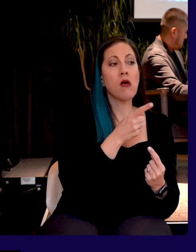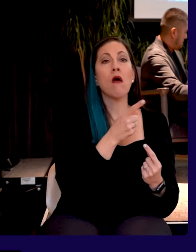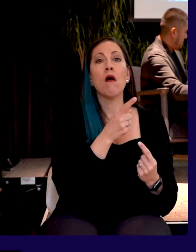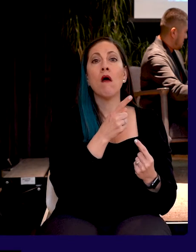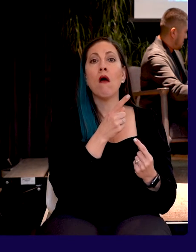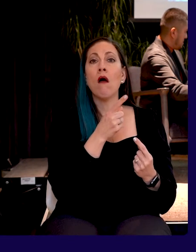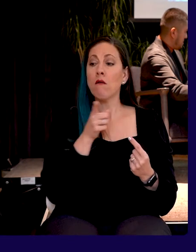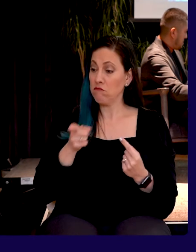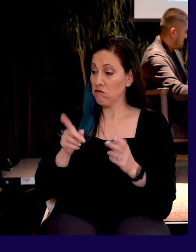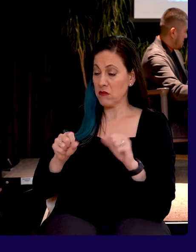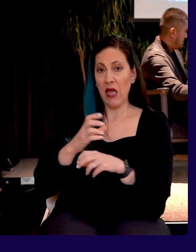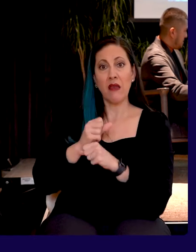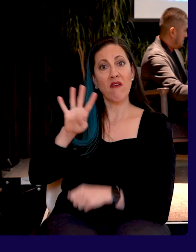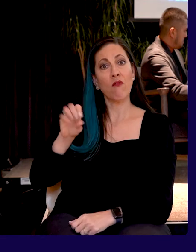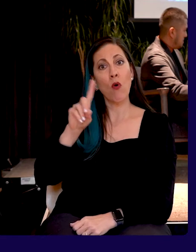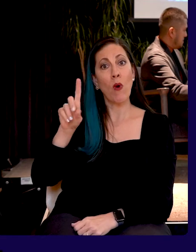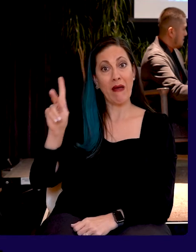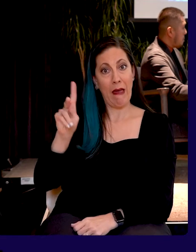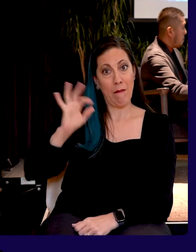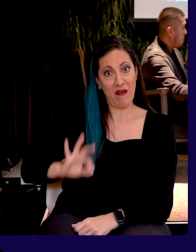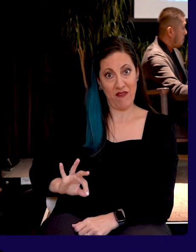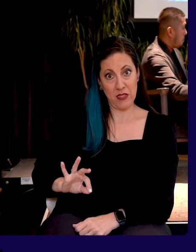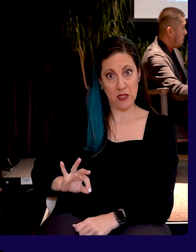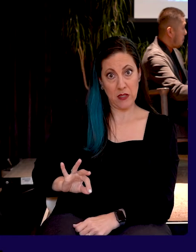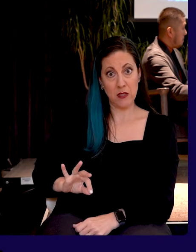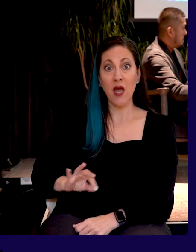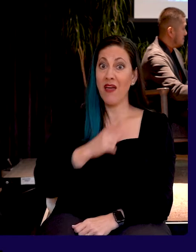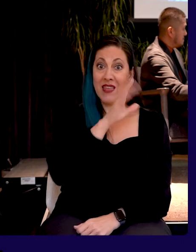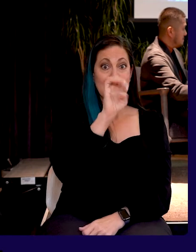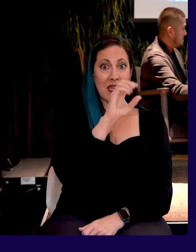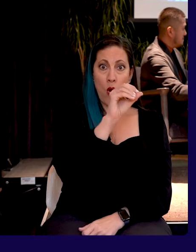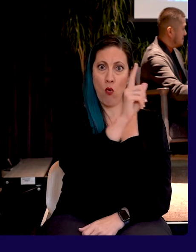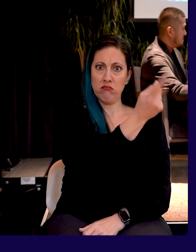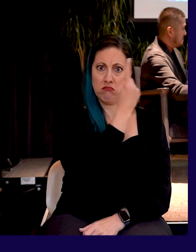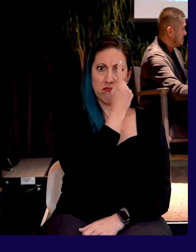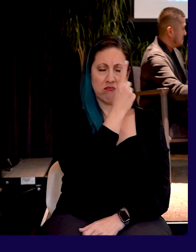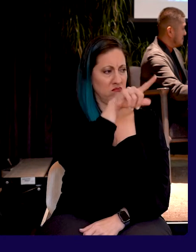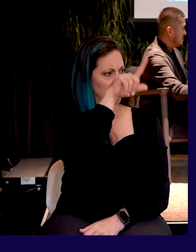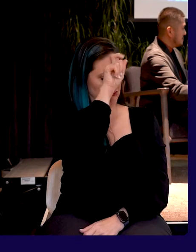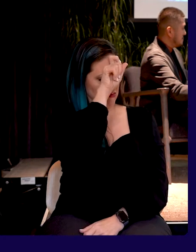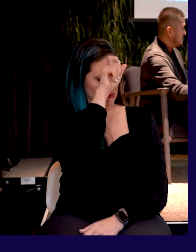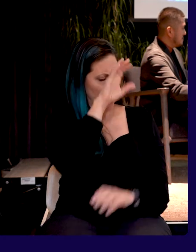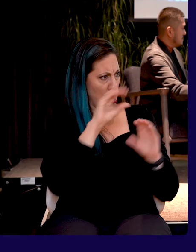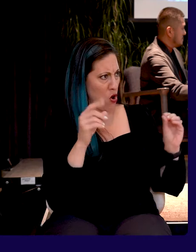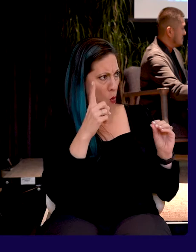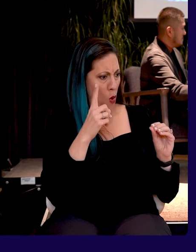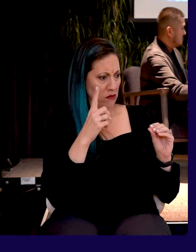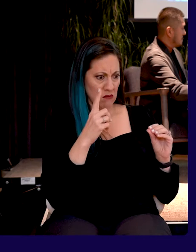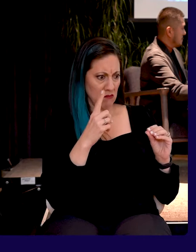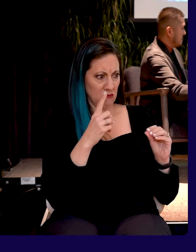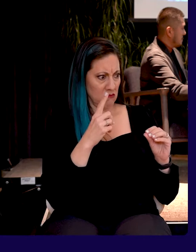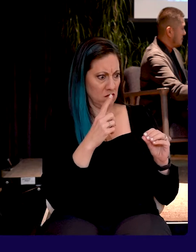up that they could receive the 401k benefits. And he came to me and he was perplexed because no one had taken